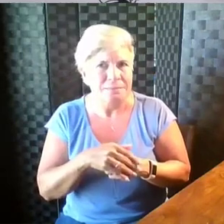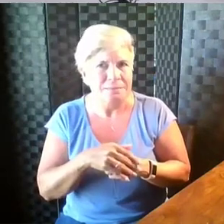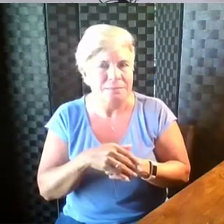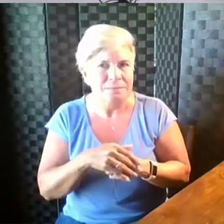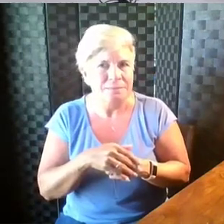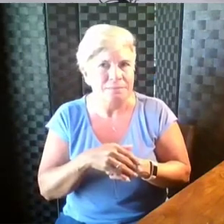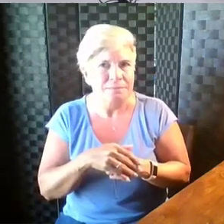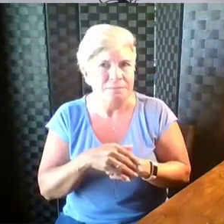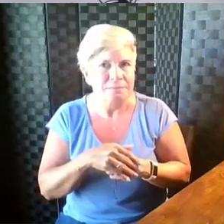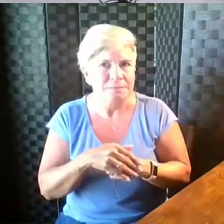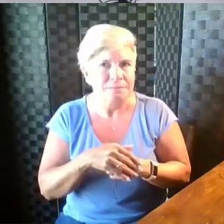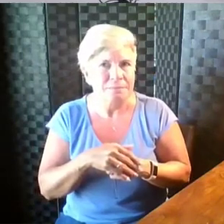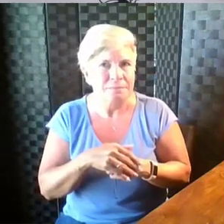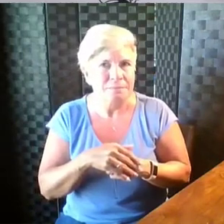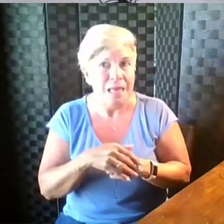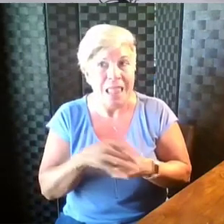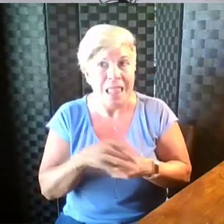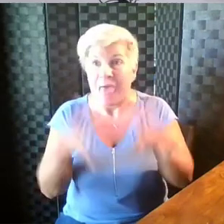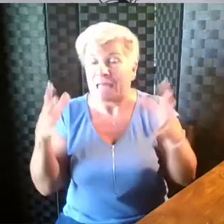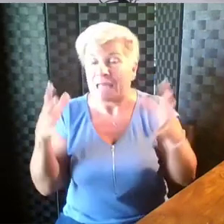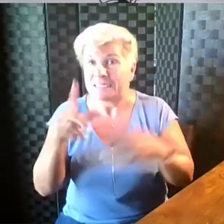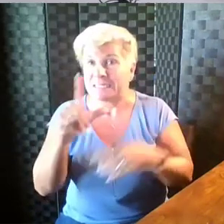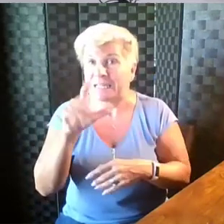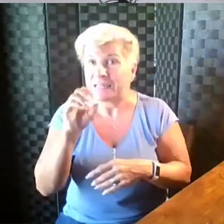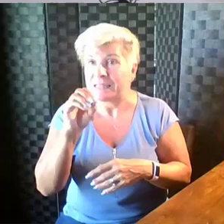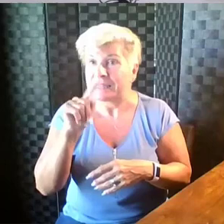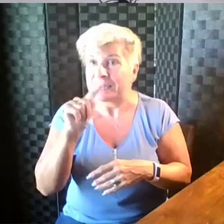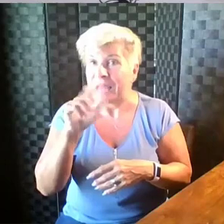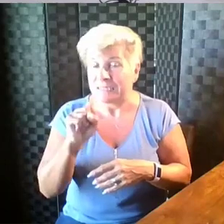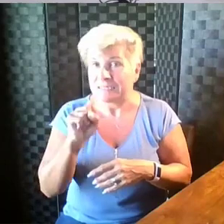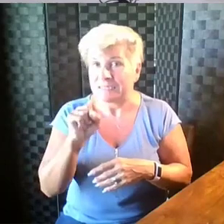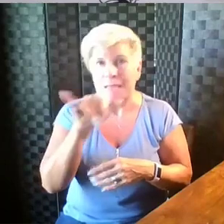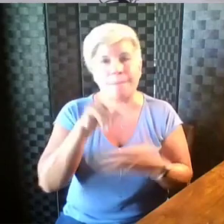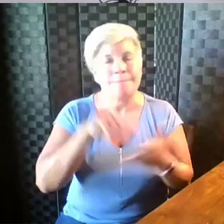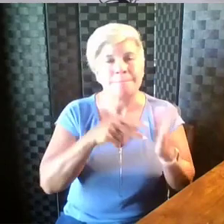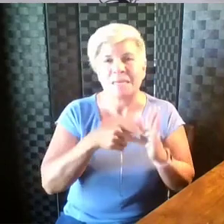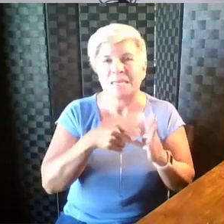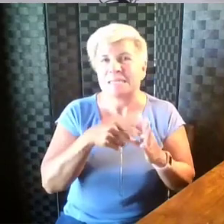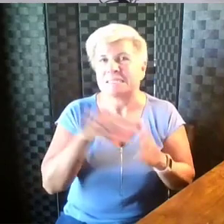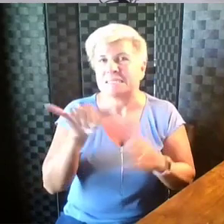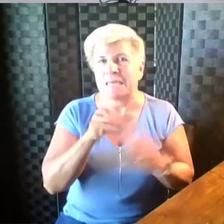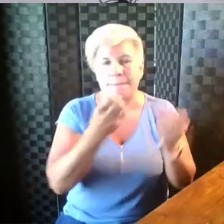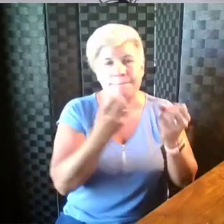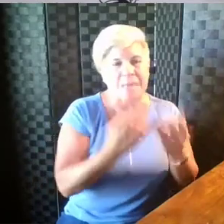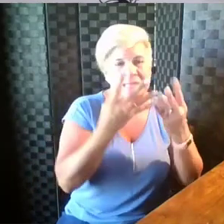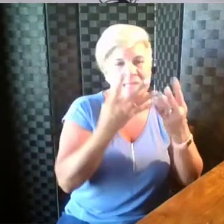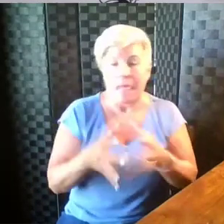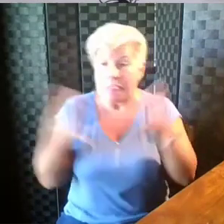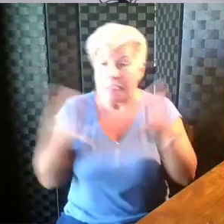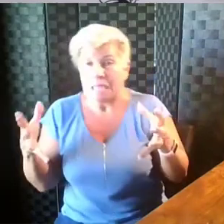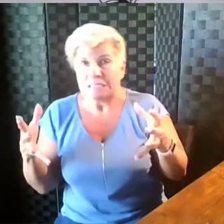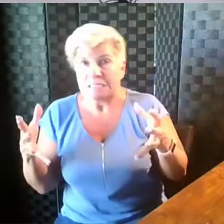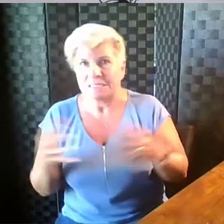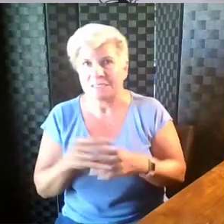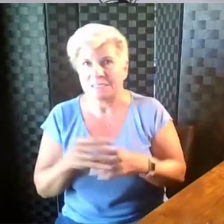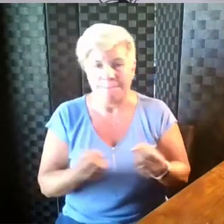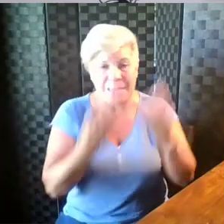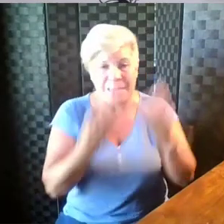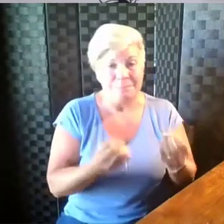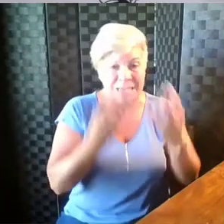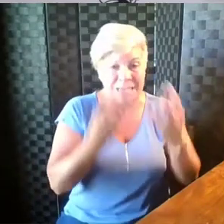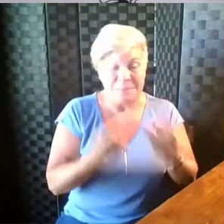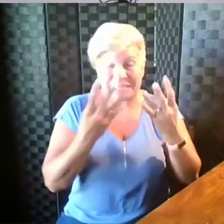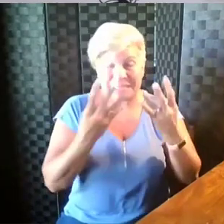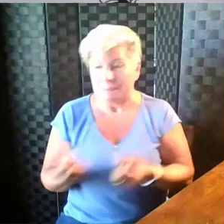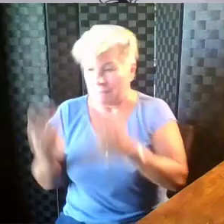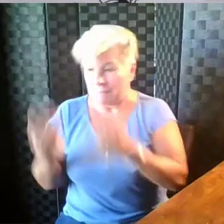If you said lots, you are correct. Lots of candy or many pieces of candy. It's the same